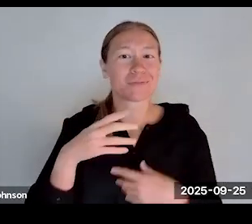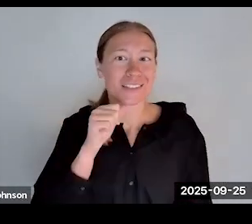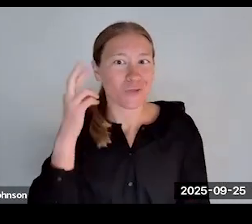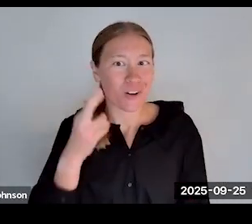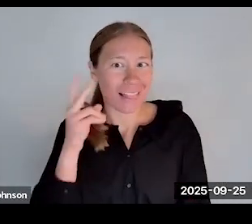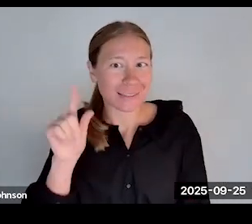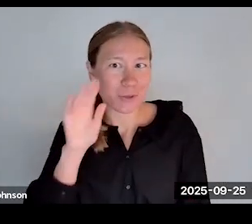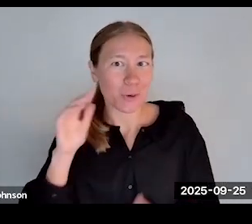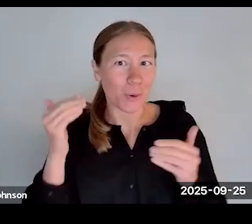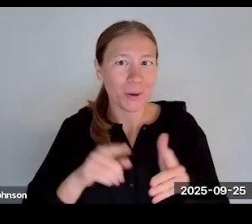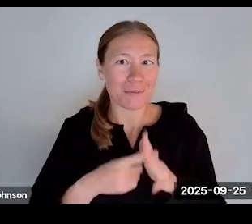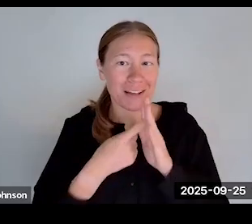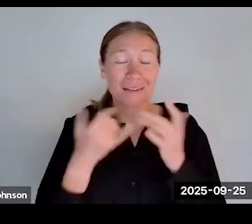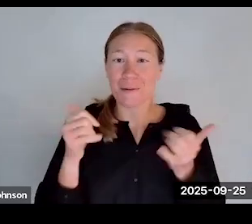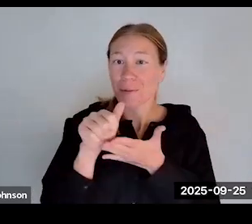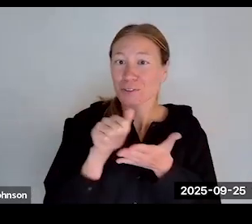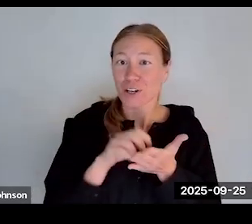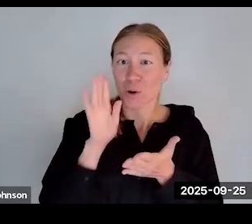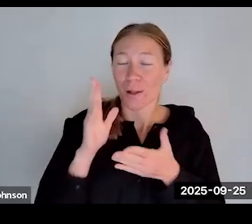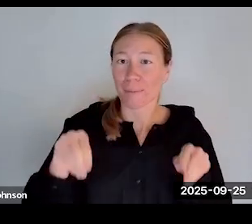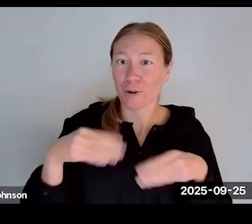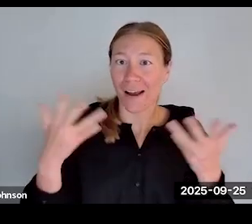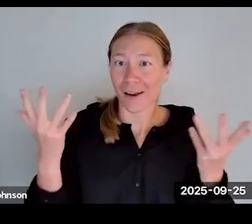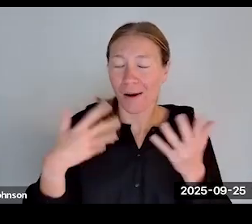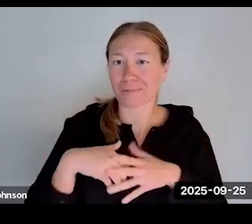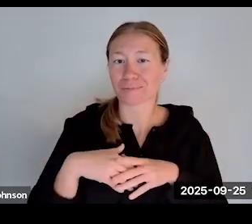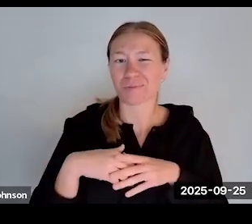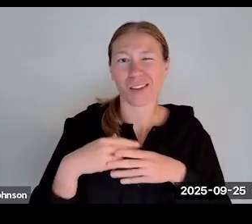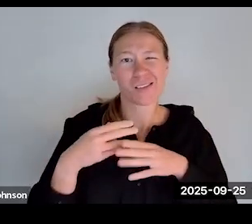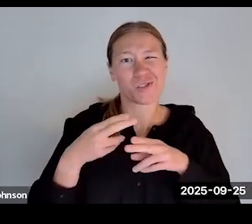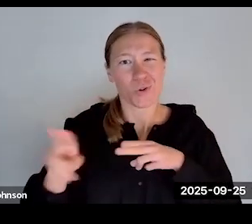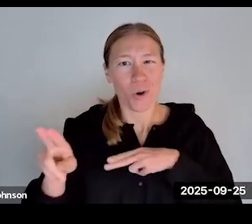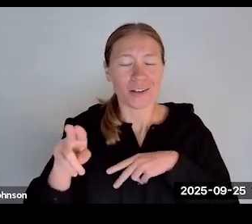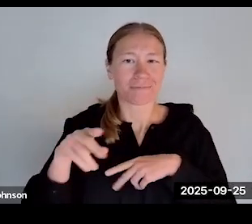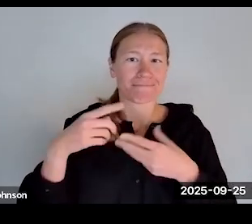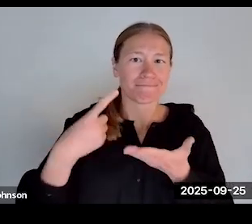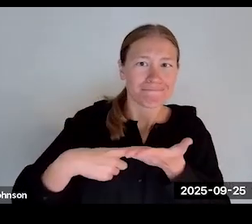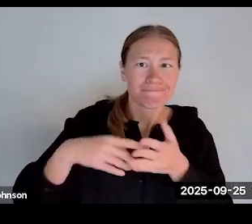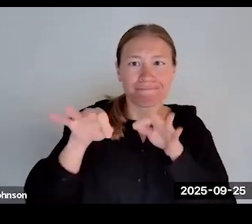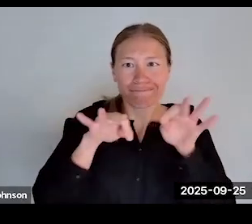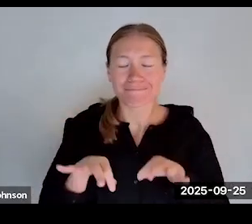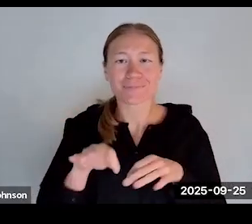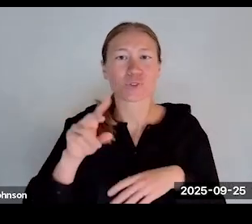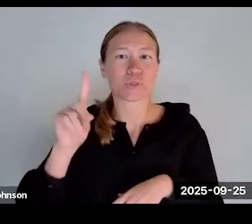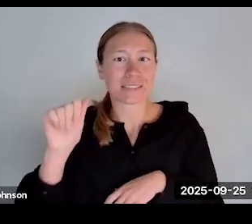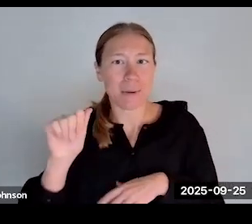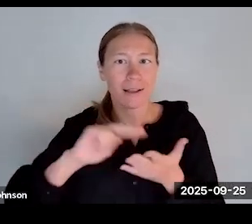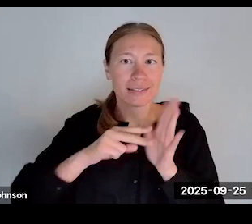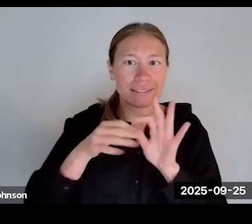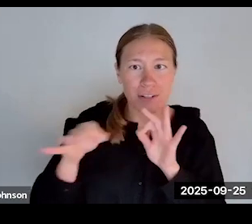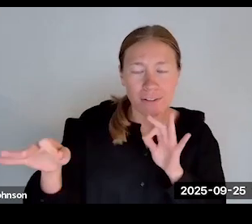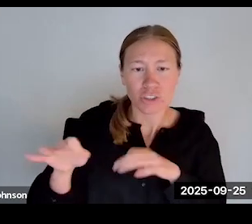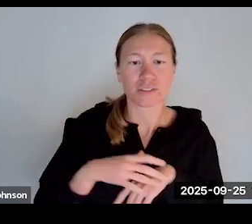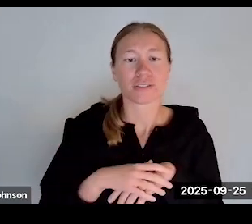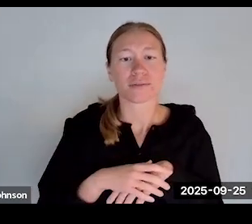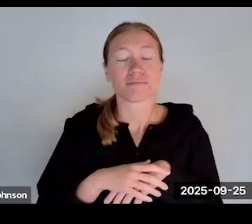In this session, I'll provide a brief overview of disability basics and definitions, highlight some medical